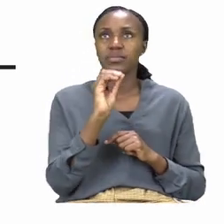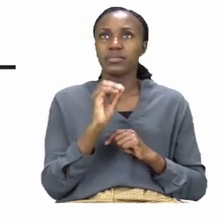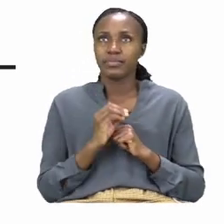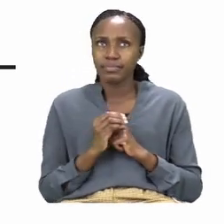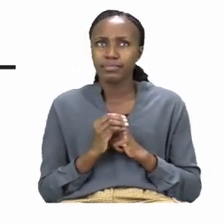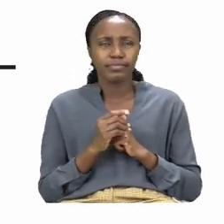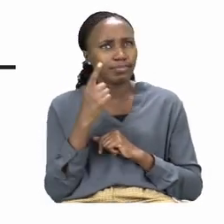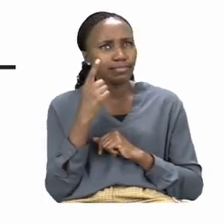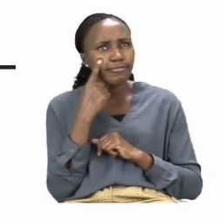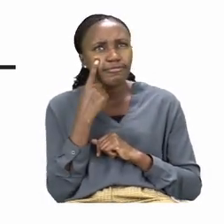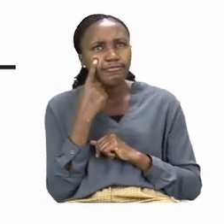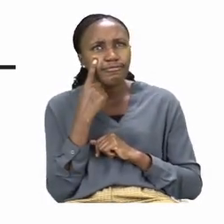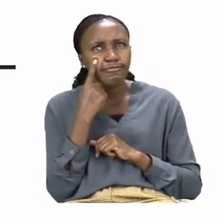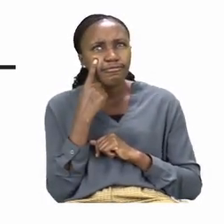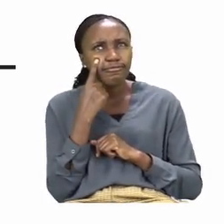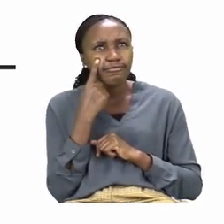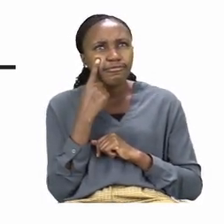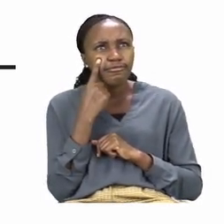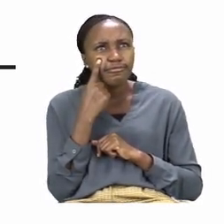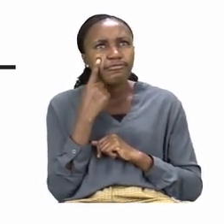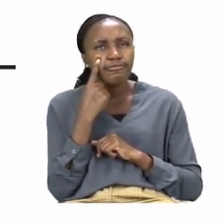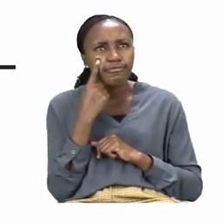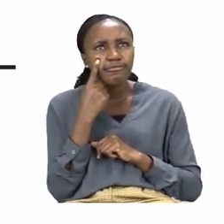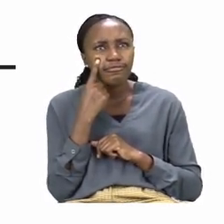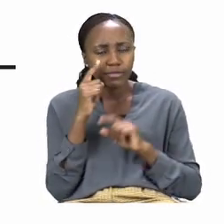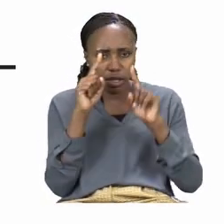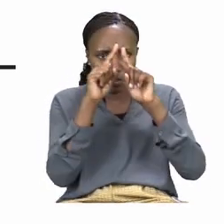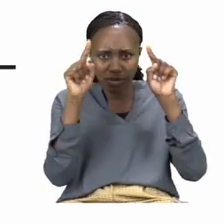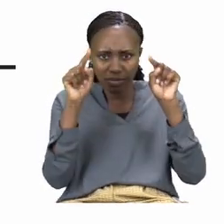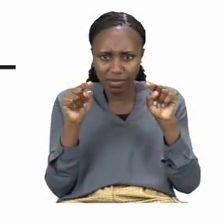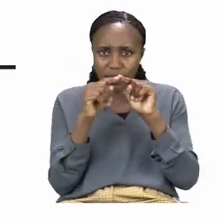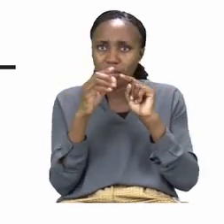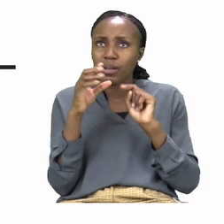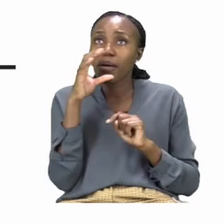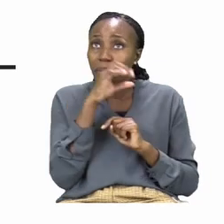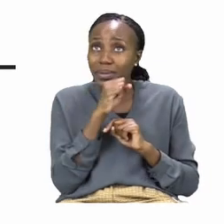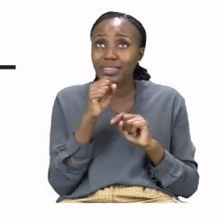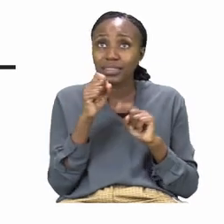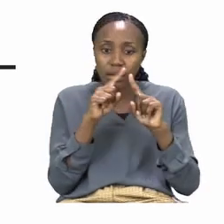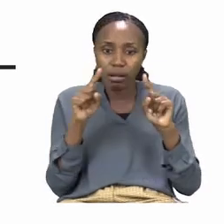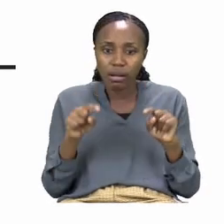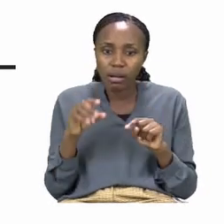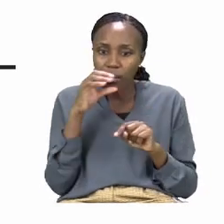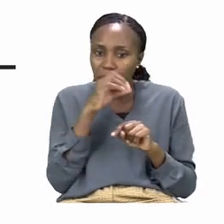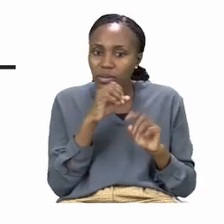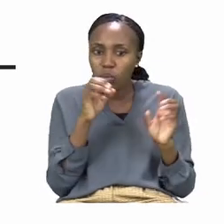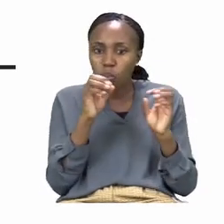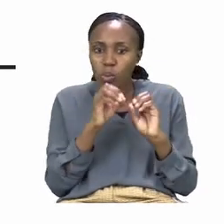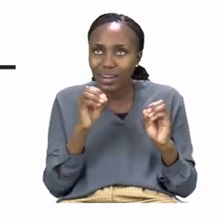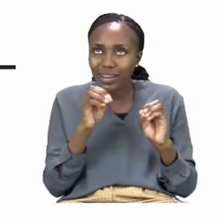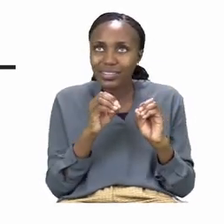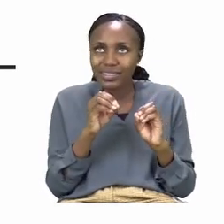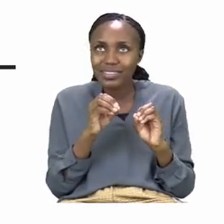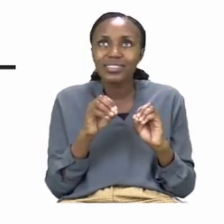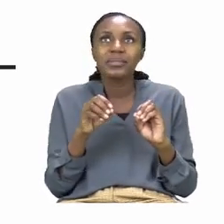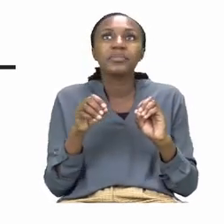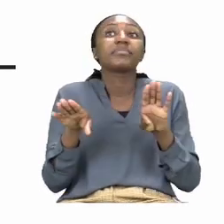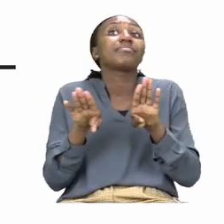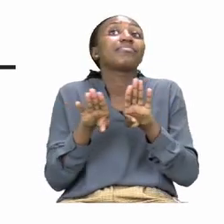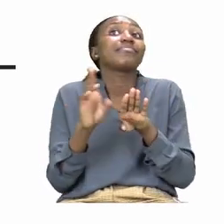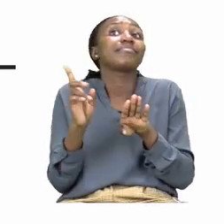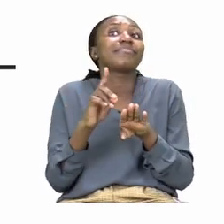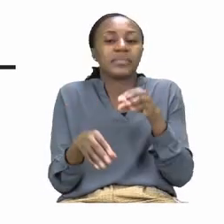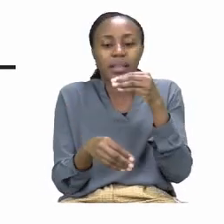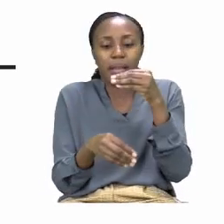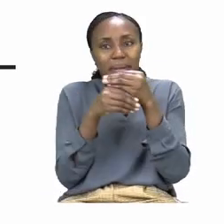look at all the sums, you will see that here we are going to do some addition.